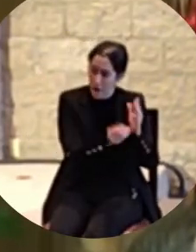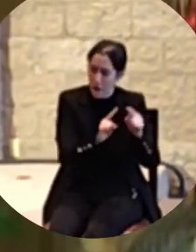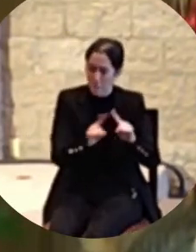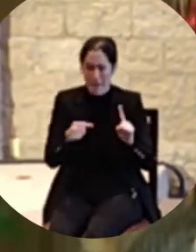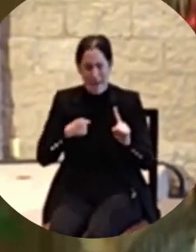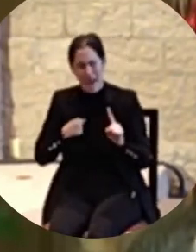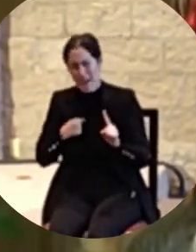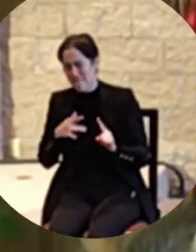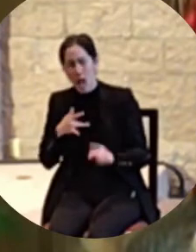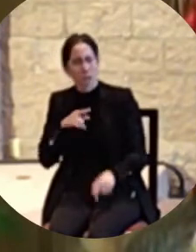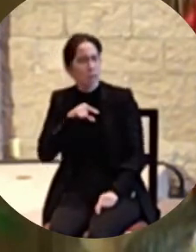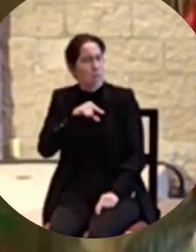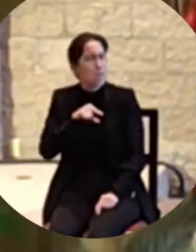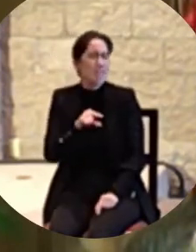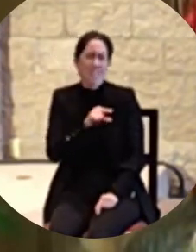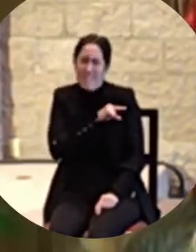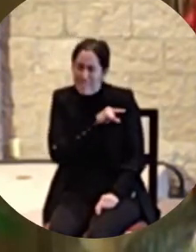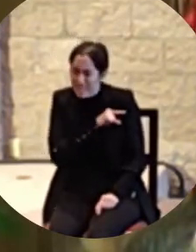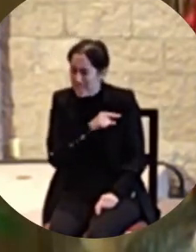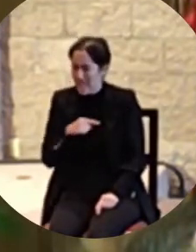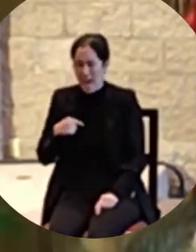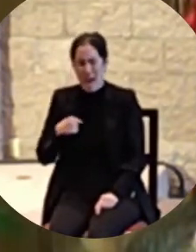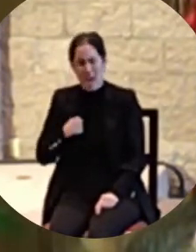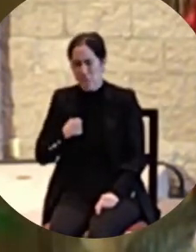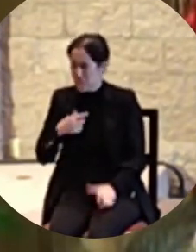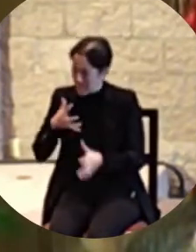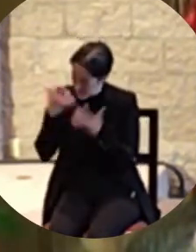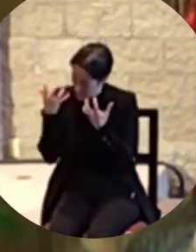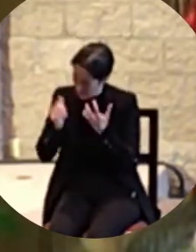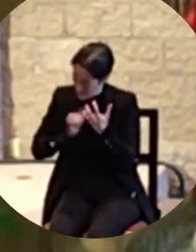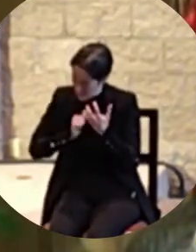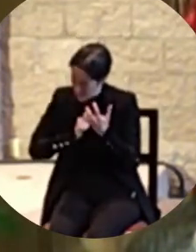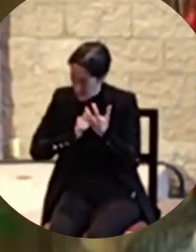felt guilty. I was mad at myself.